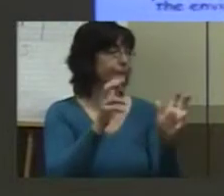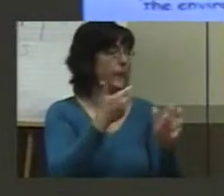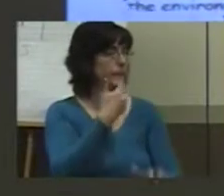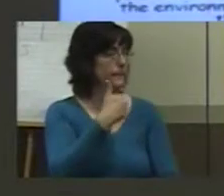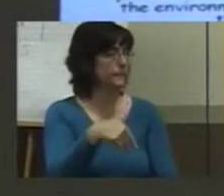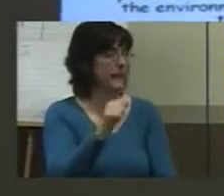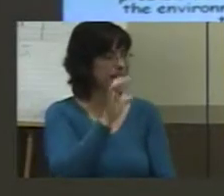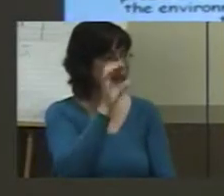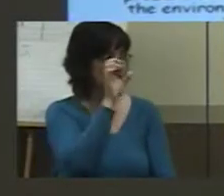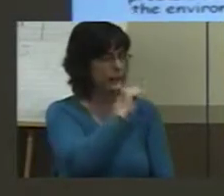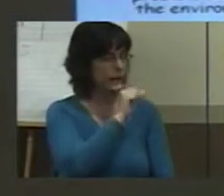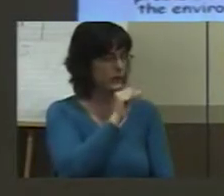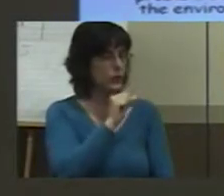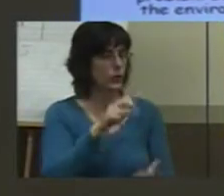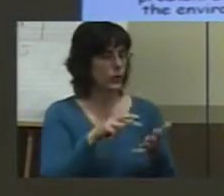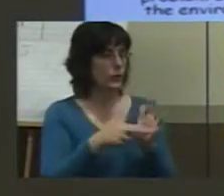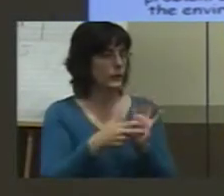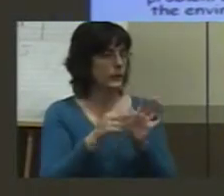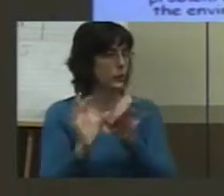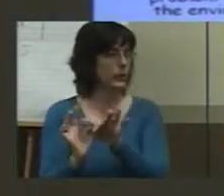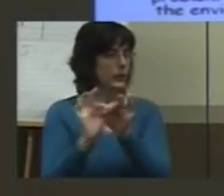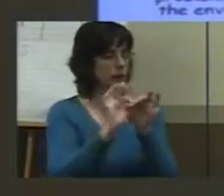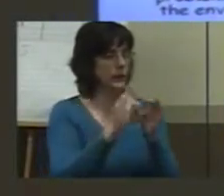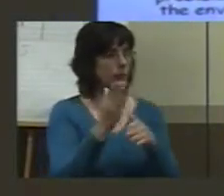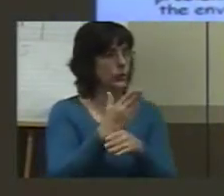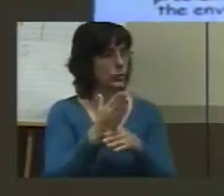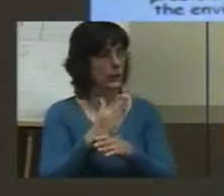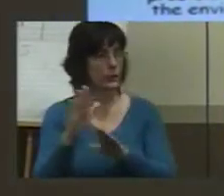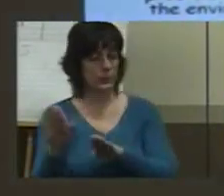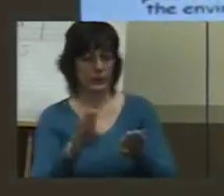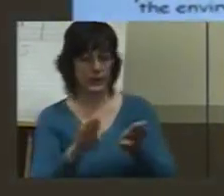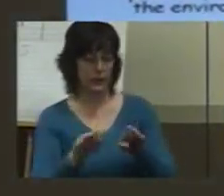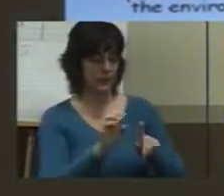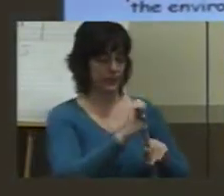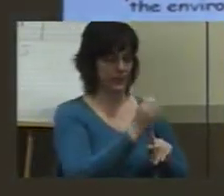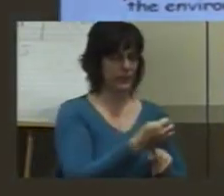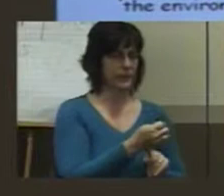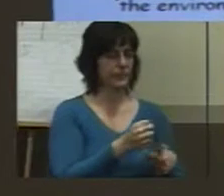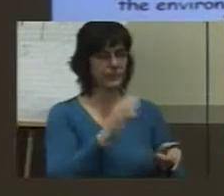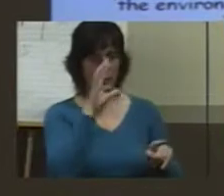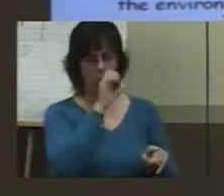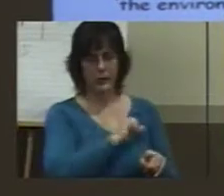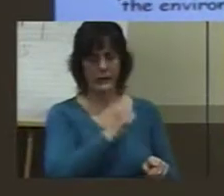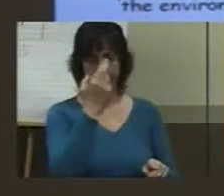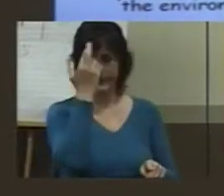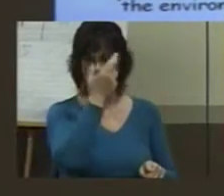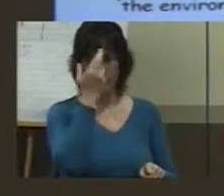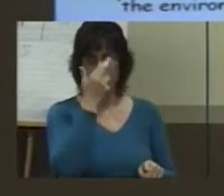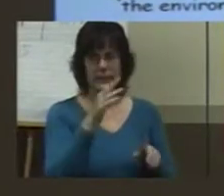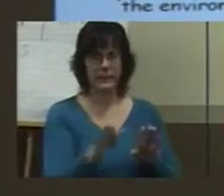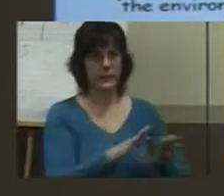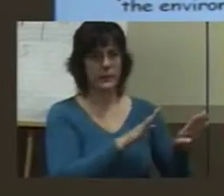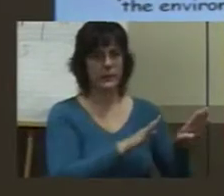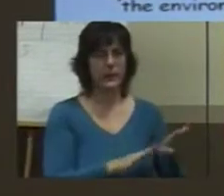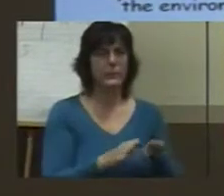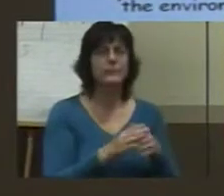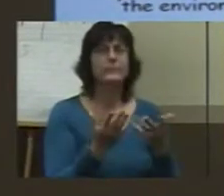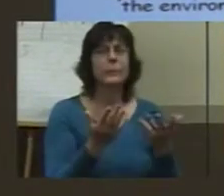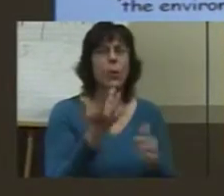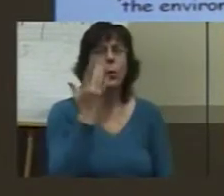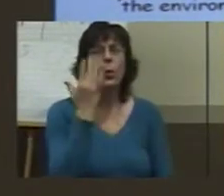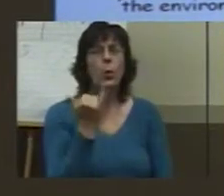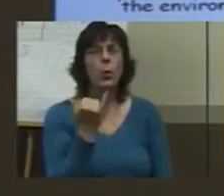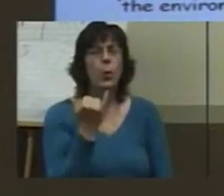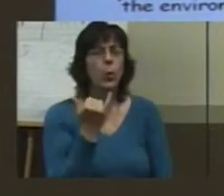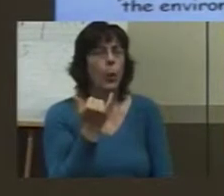guess about the relationship between the behavior and the environment. You're guessing what is the reason for the behavior, what function